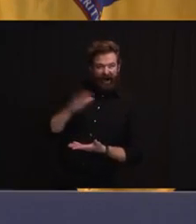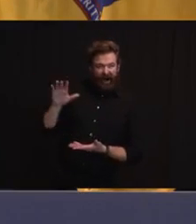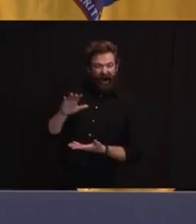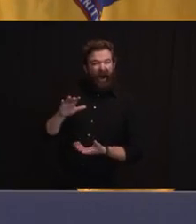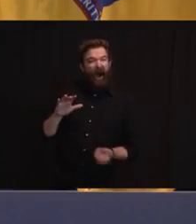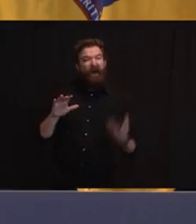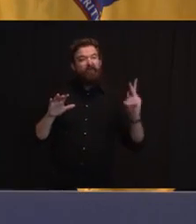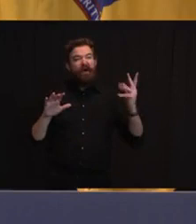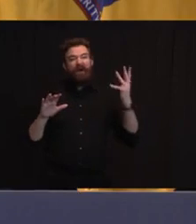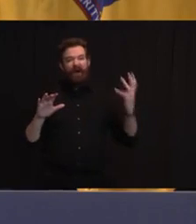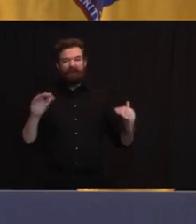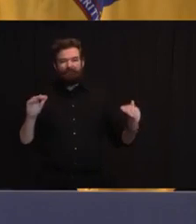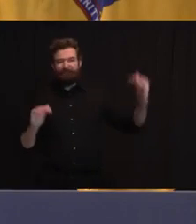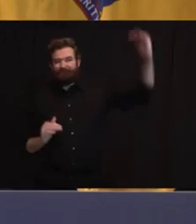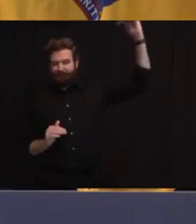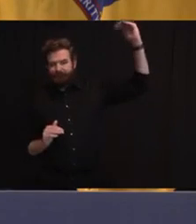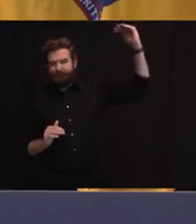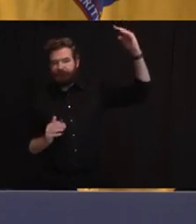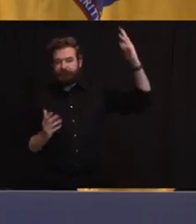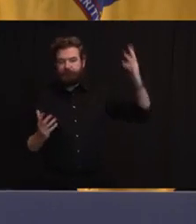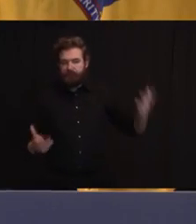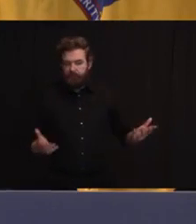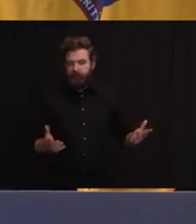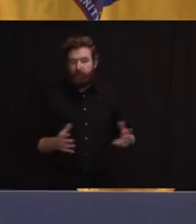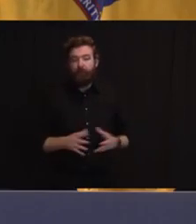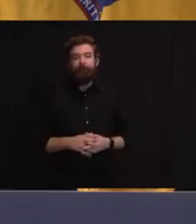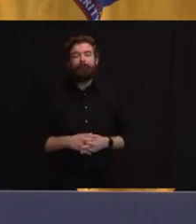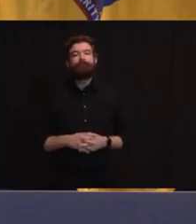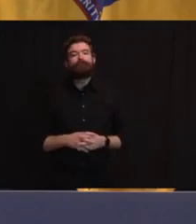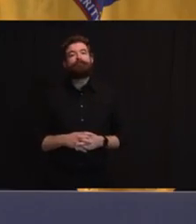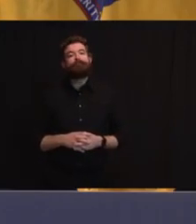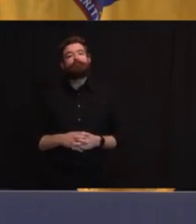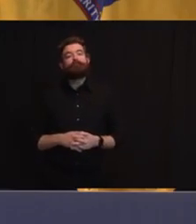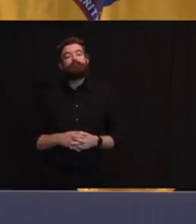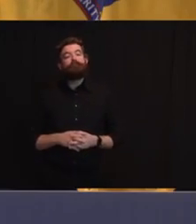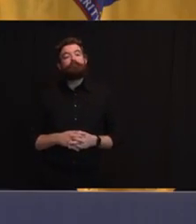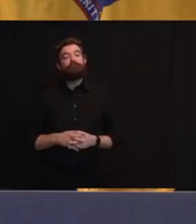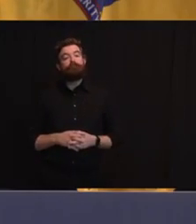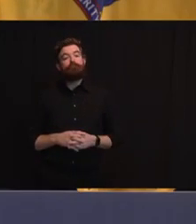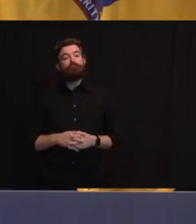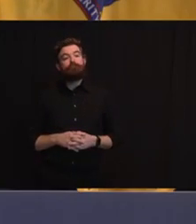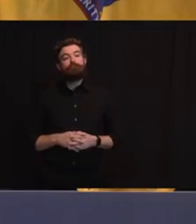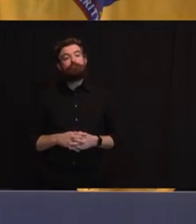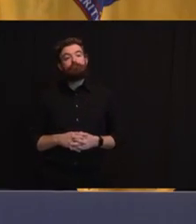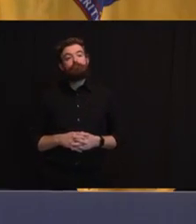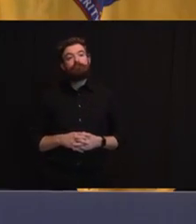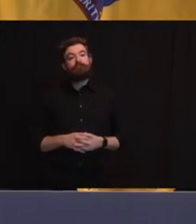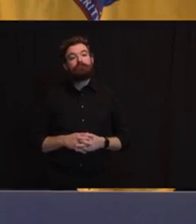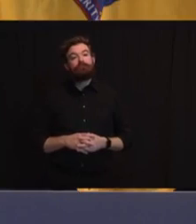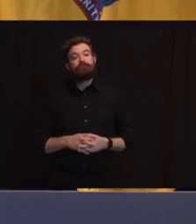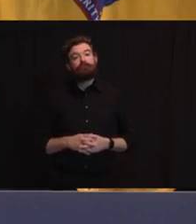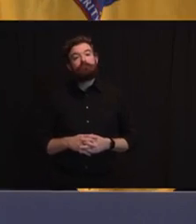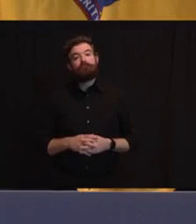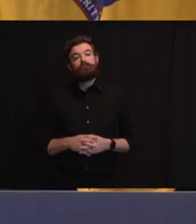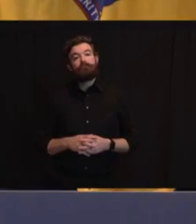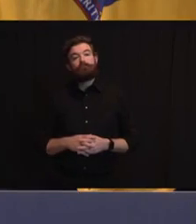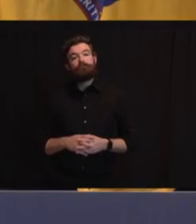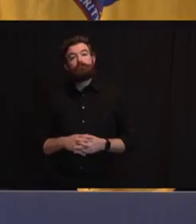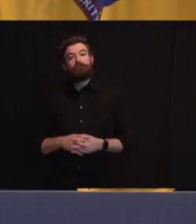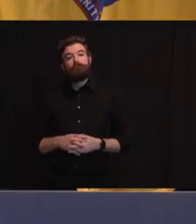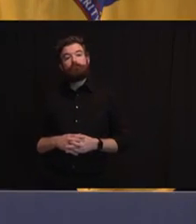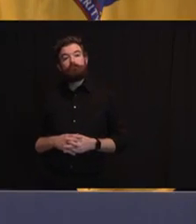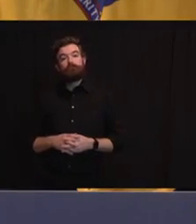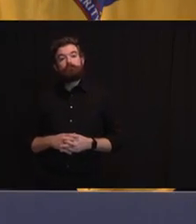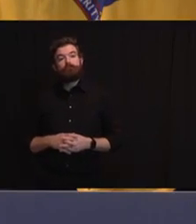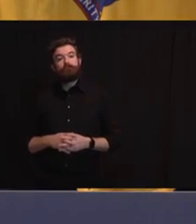the demand lever is completely, we could just open that thing up if we get the supply. So literally, there'd